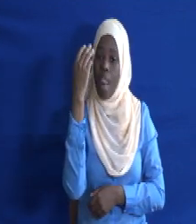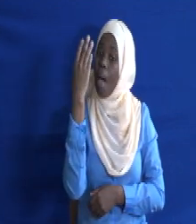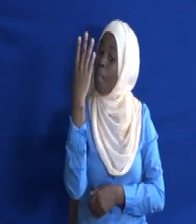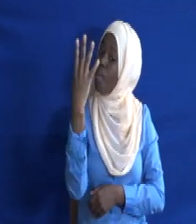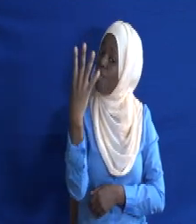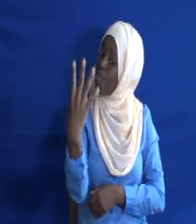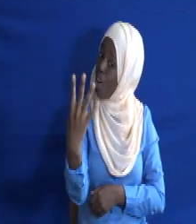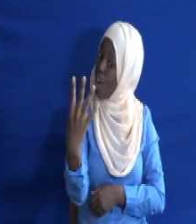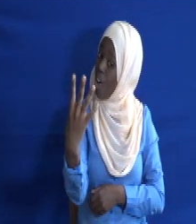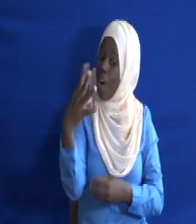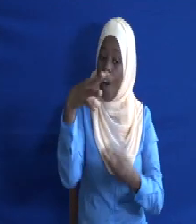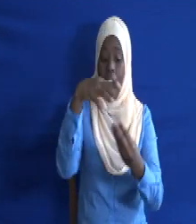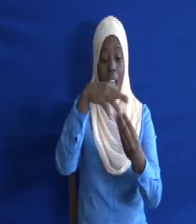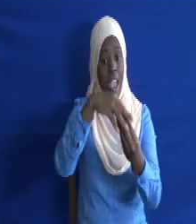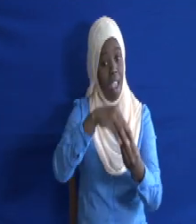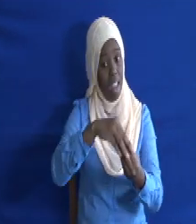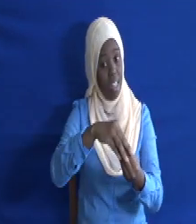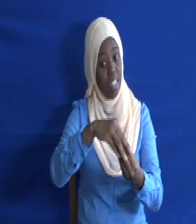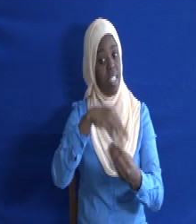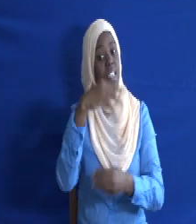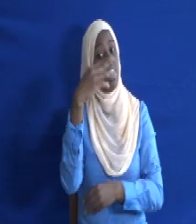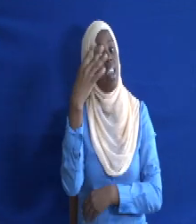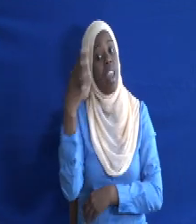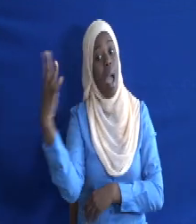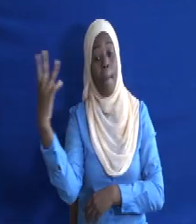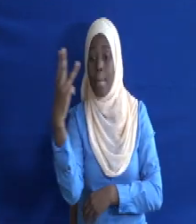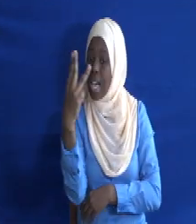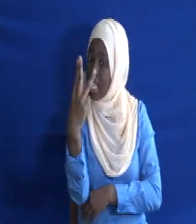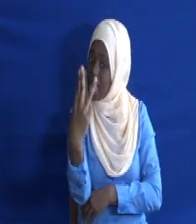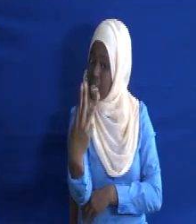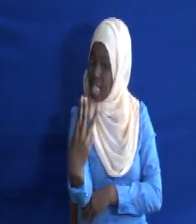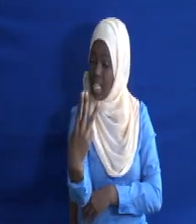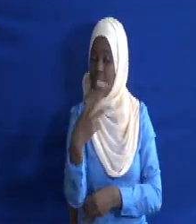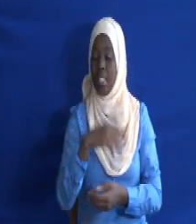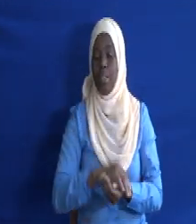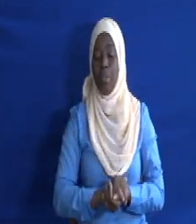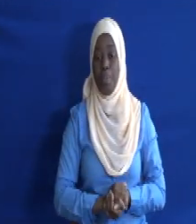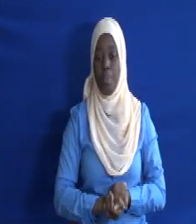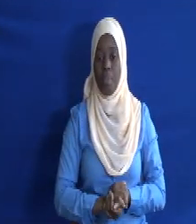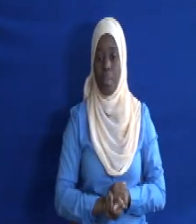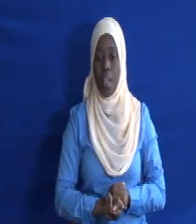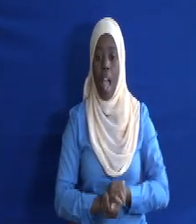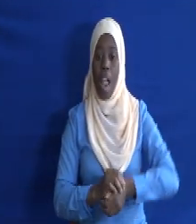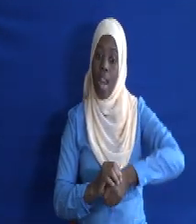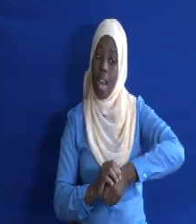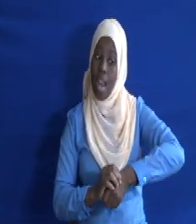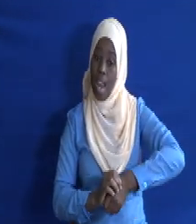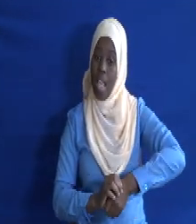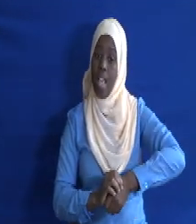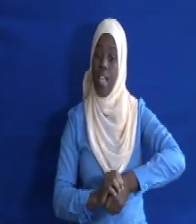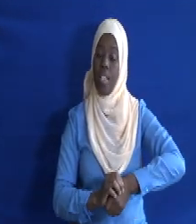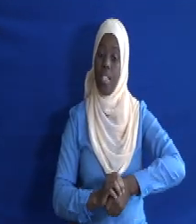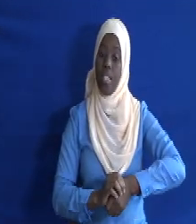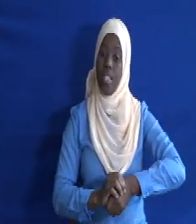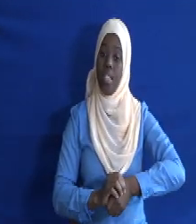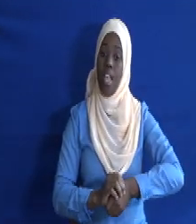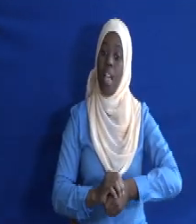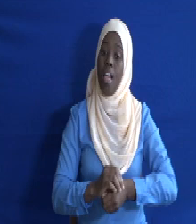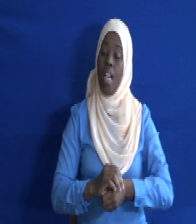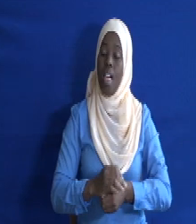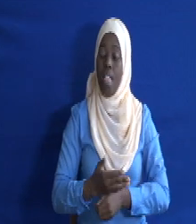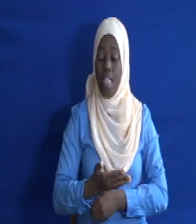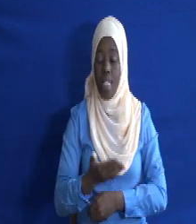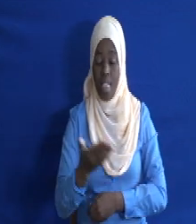are 4 and 3. The common multiples of 4 and 3, which are less than